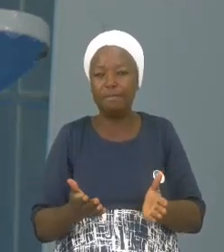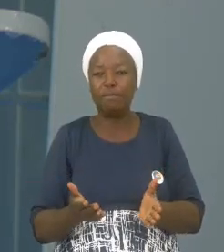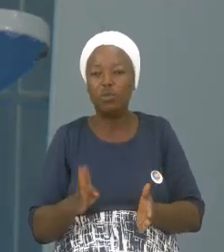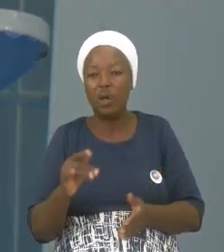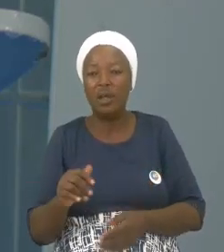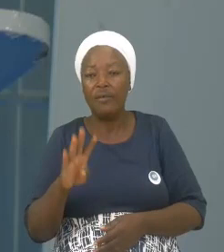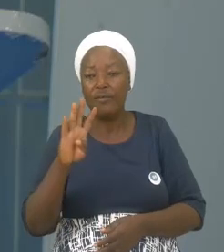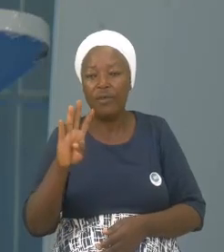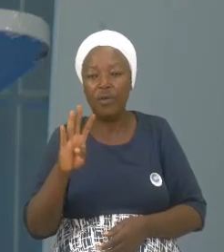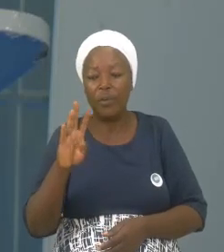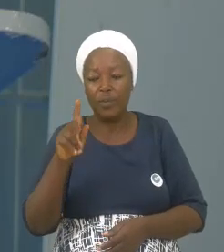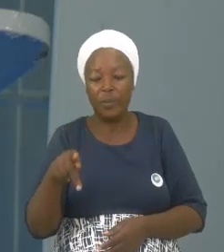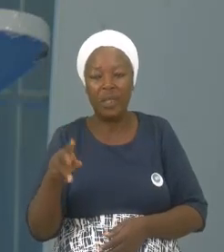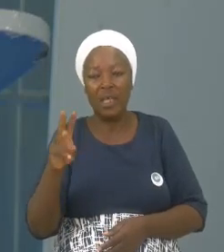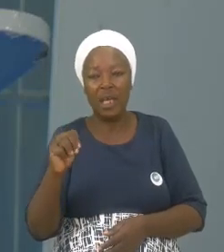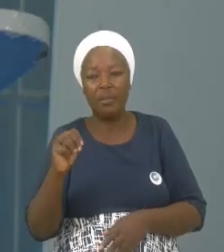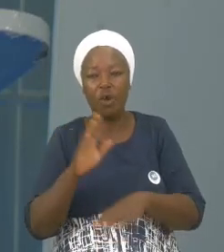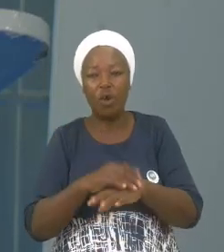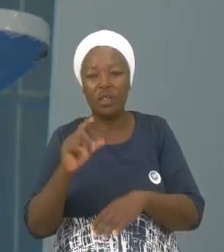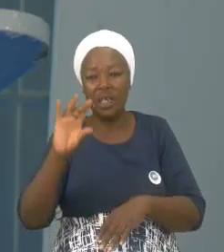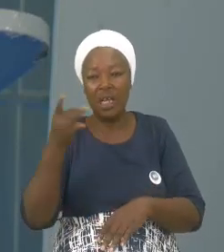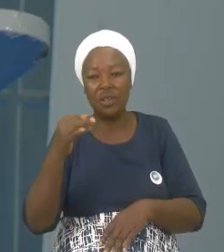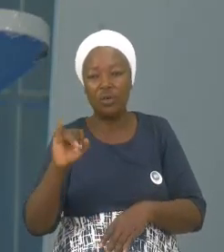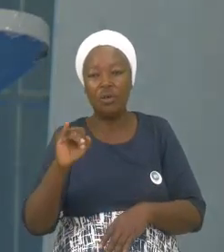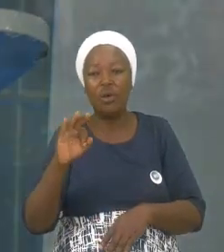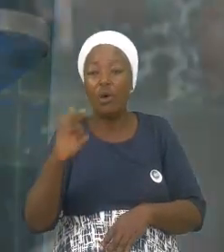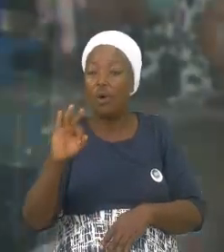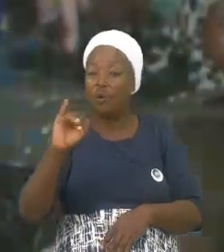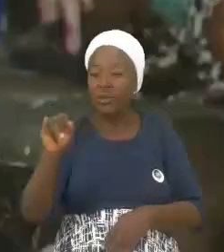p.m. on the 8th of January, year